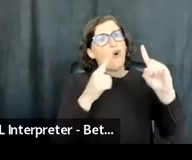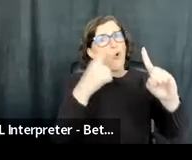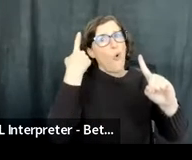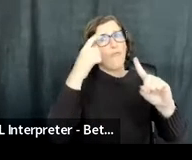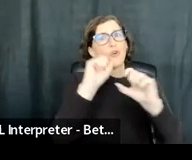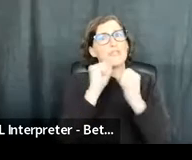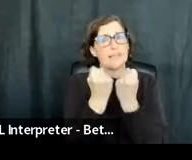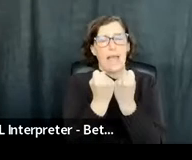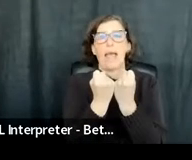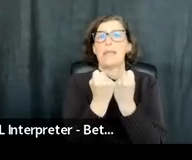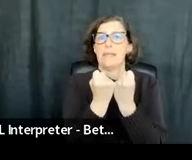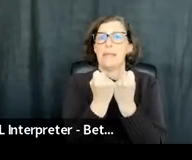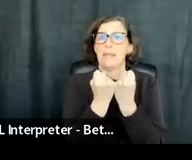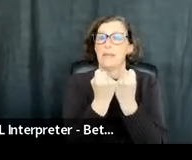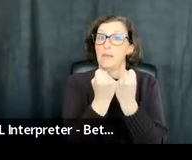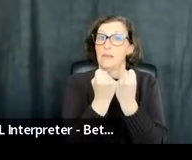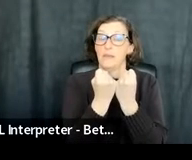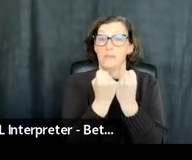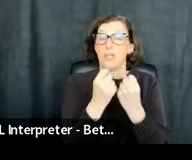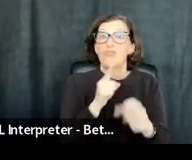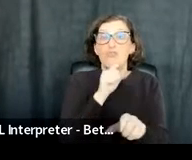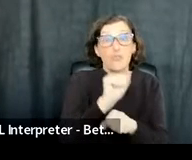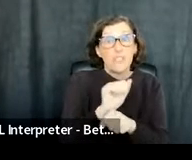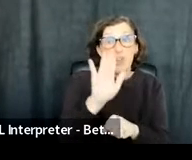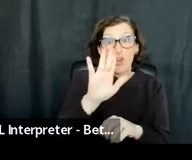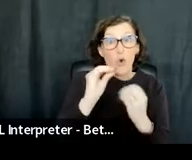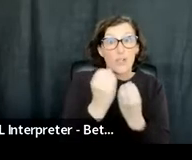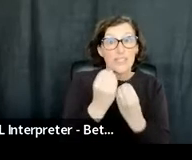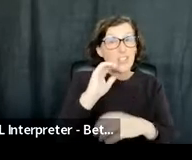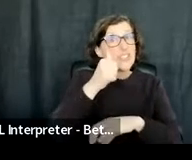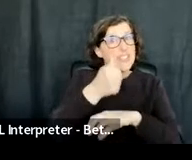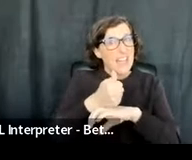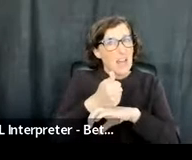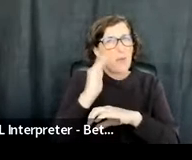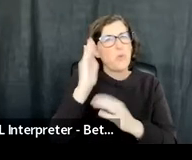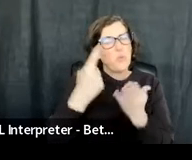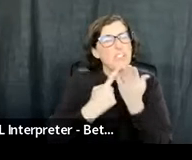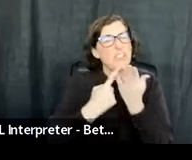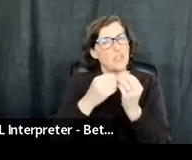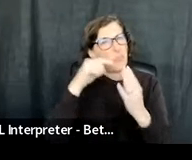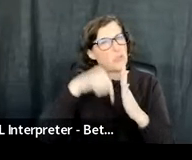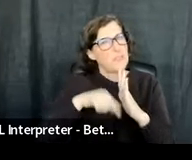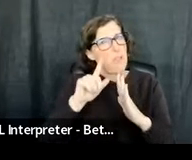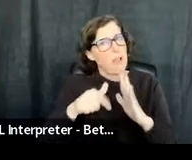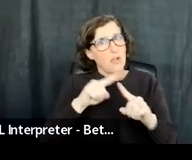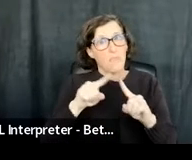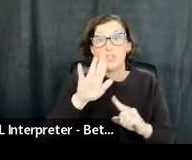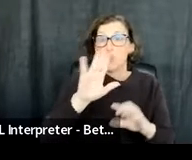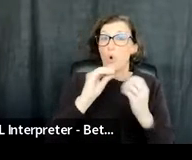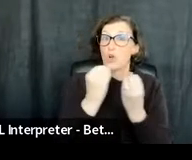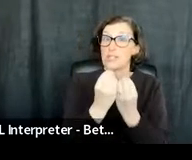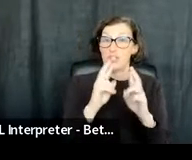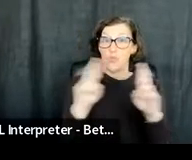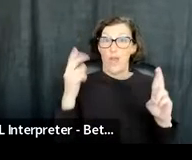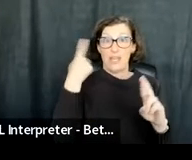our organization's really set up, and I'll have Harris speak to that a little bit more, but really, are they set up for someone who walks through the